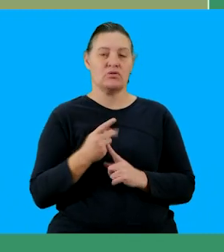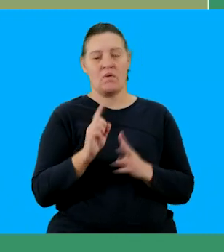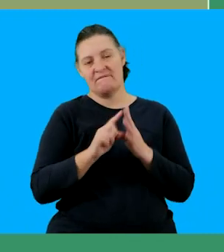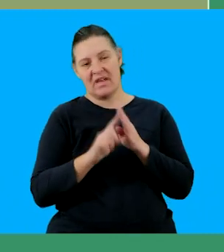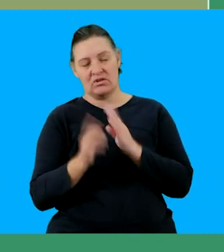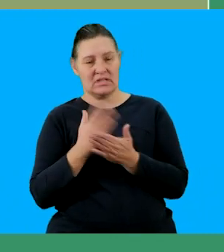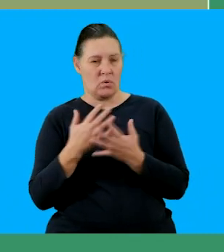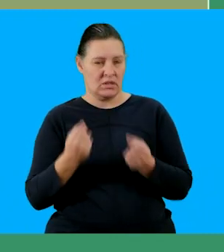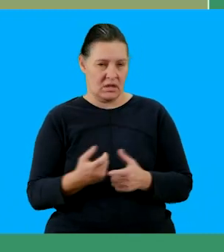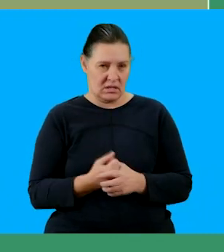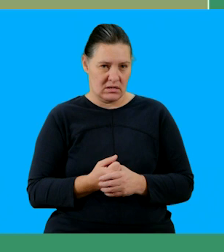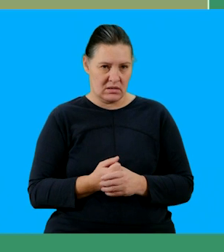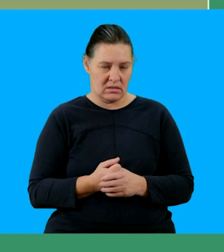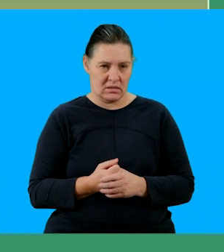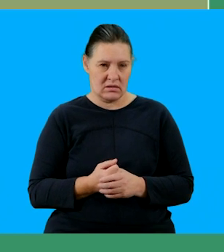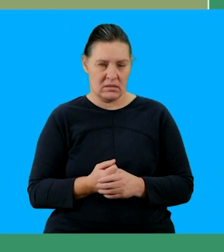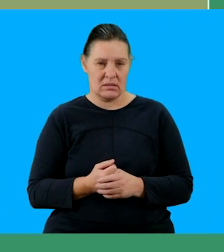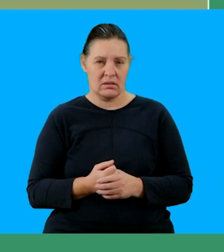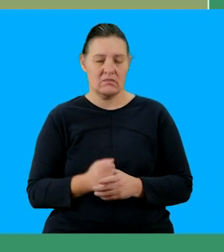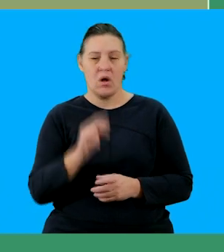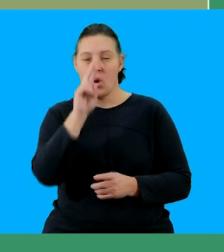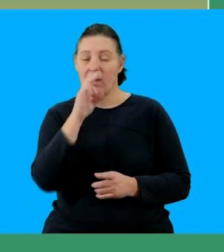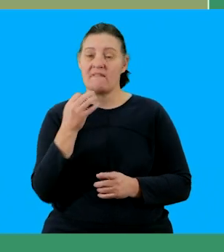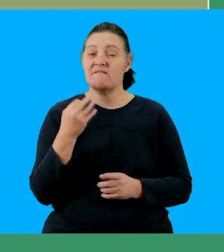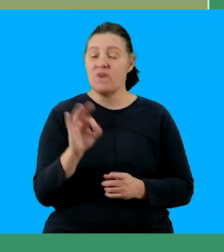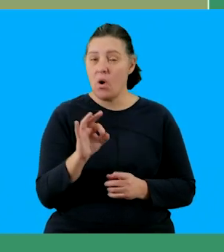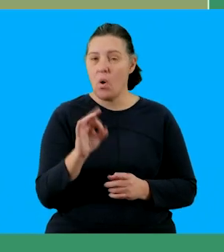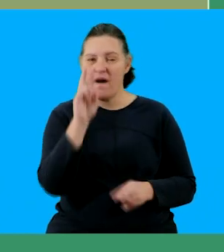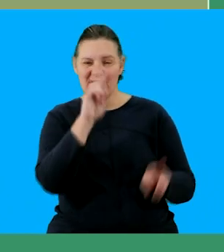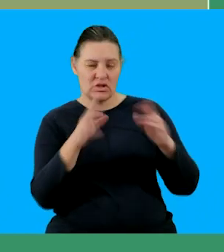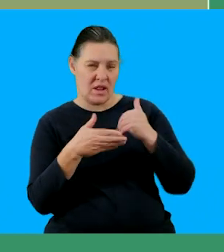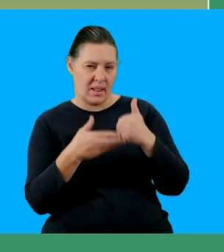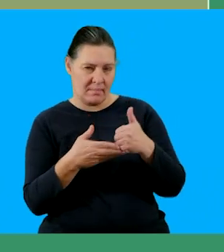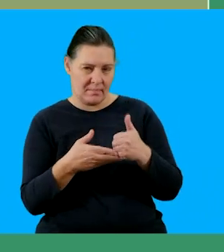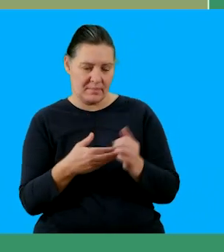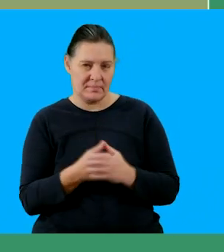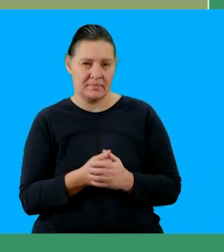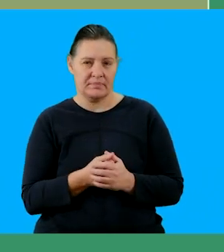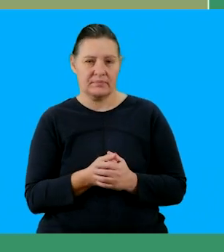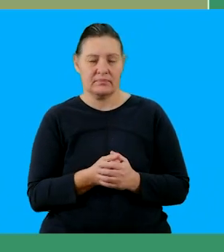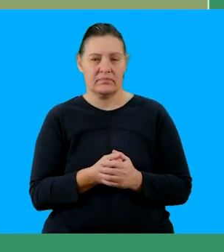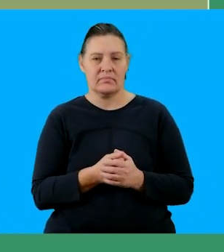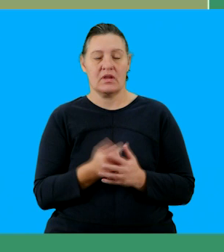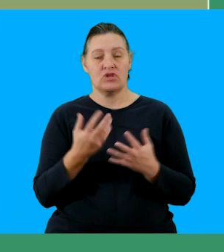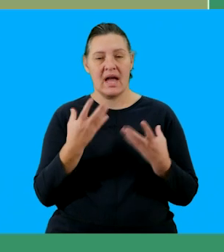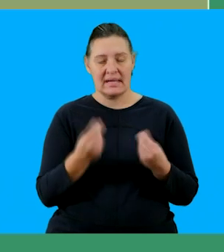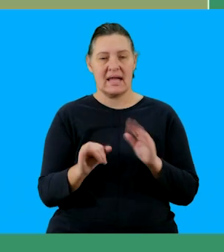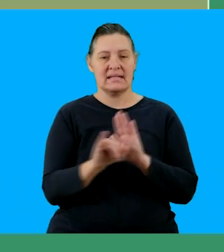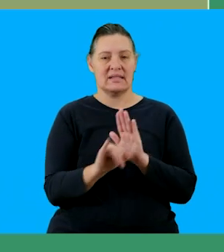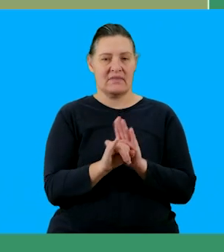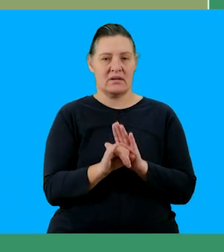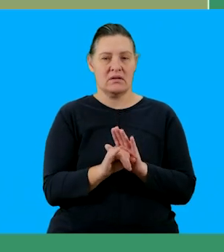business plan to various stakeholders. So this is a statement. We are looking for a visual aid that she has used. She